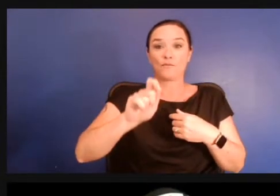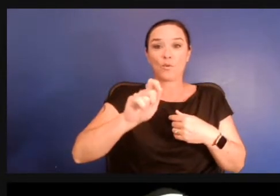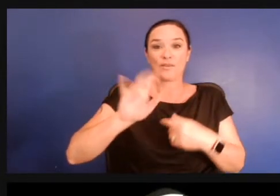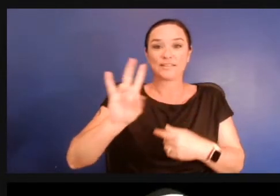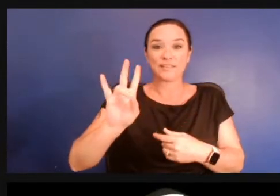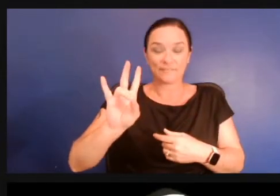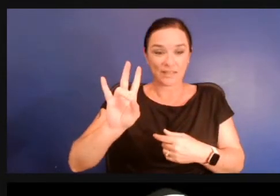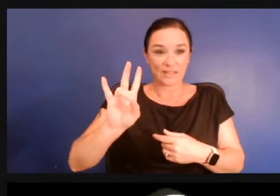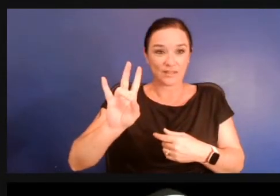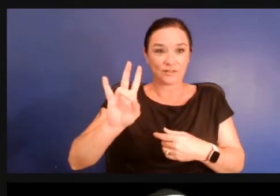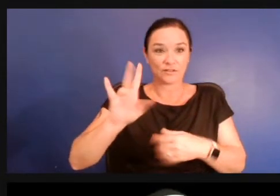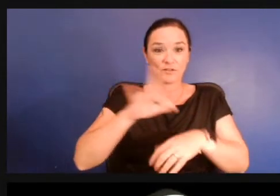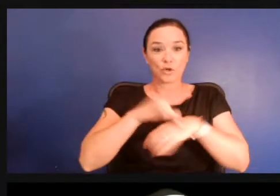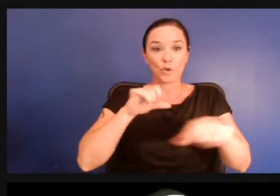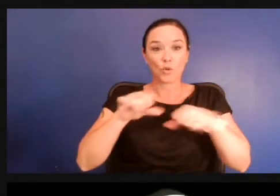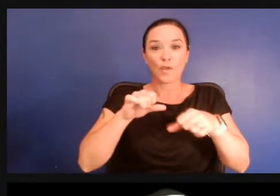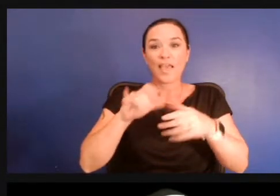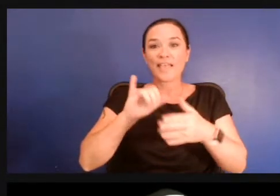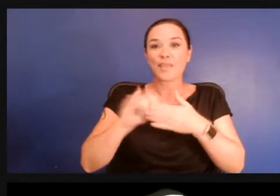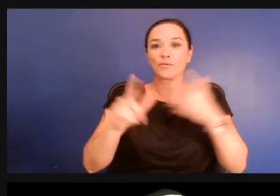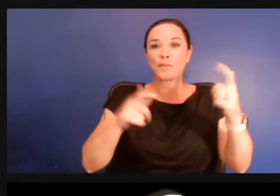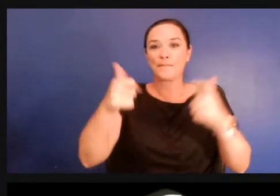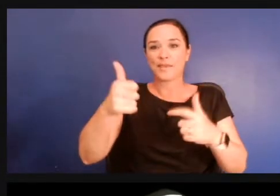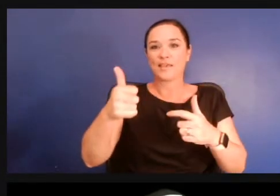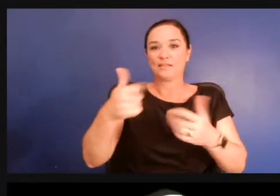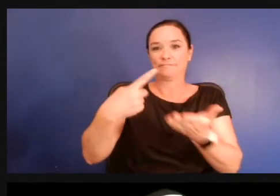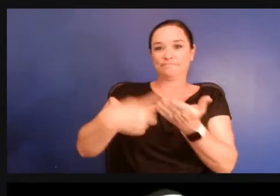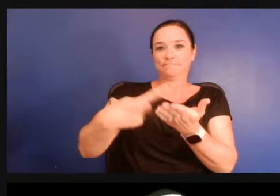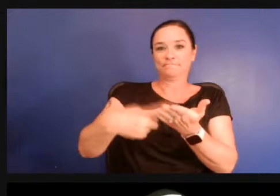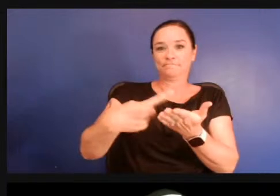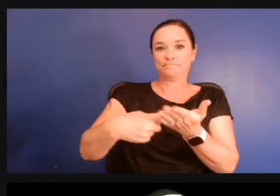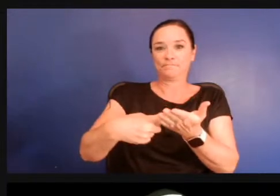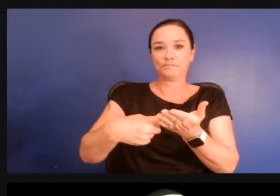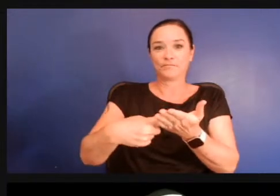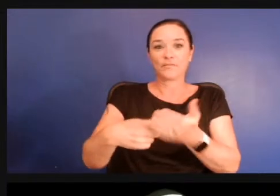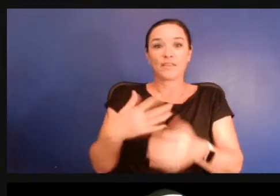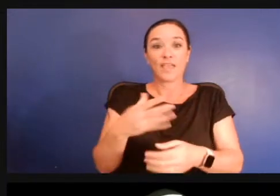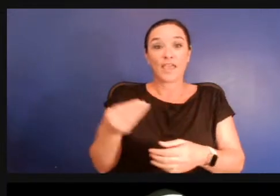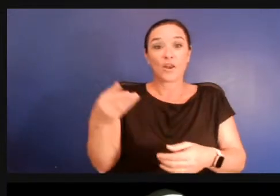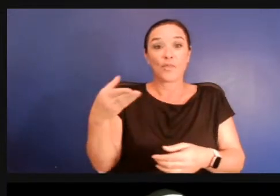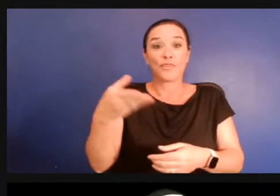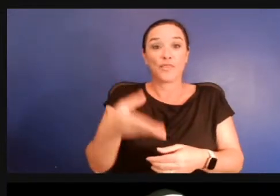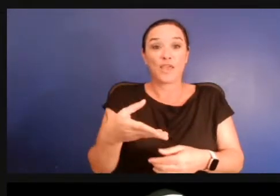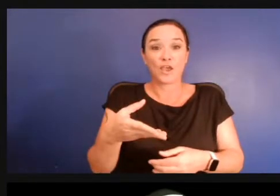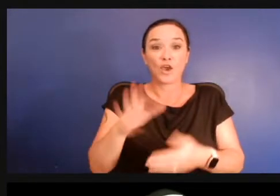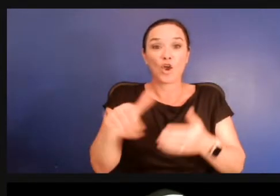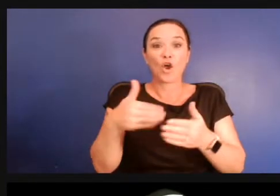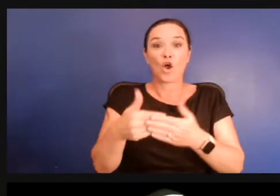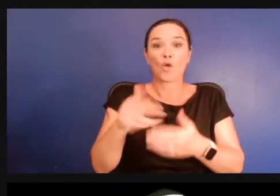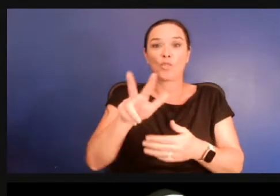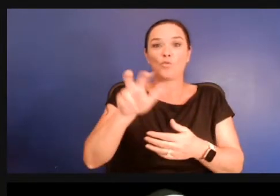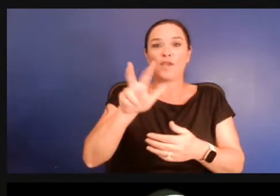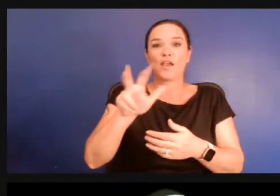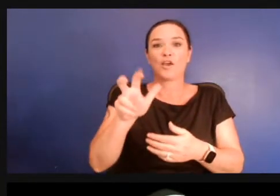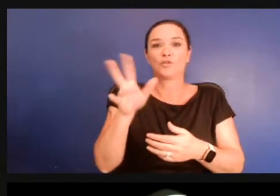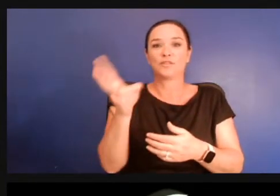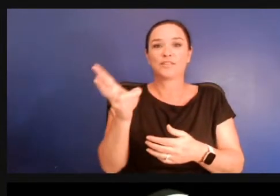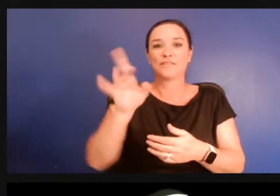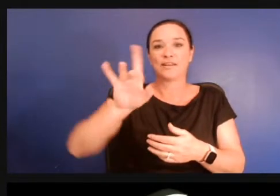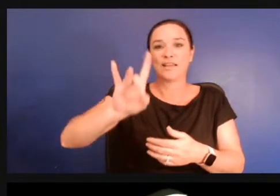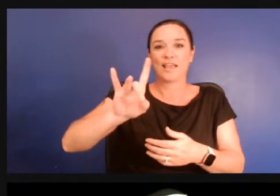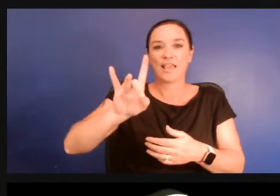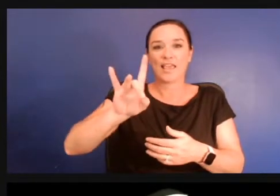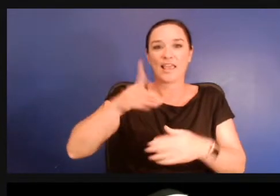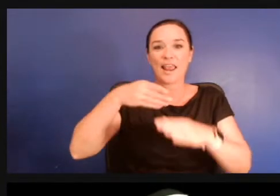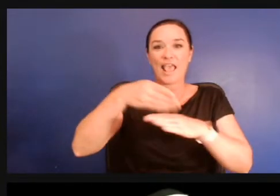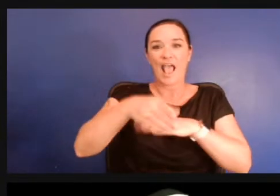start with that, since that was the biggest chatter. And plotted on here are all 378 aftershocks thus